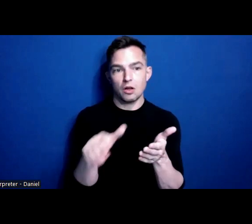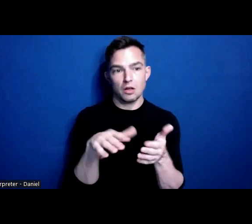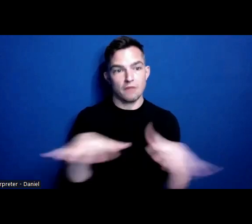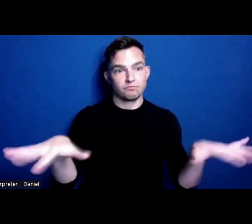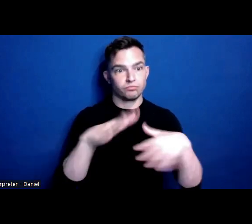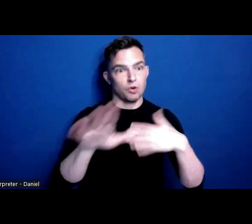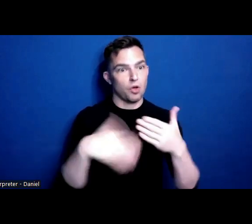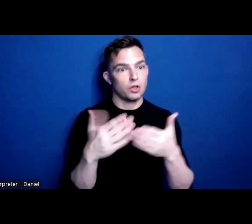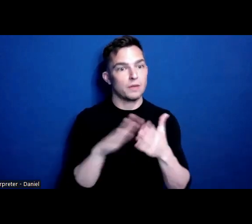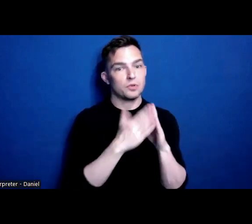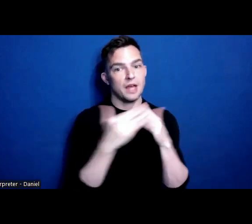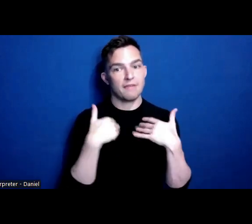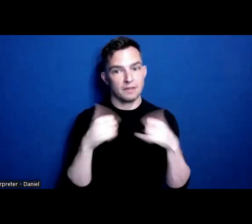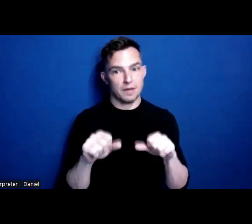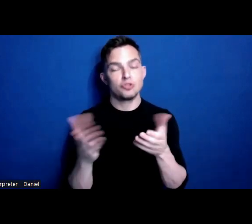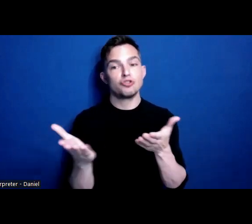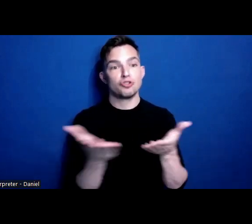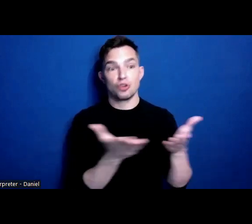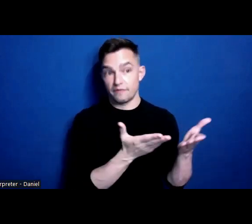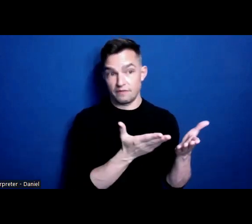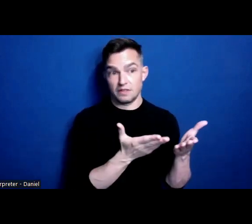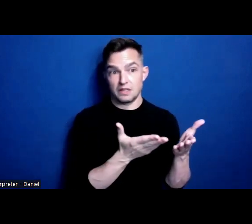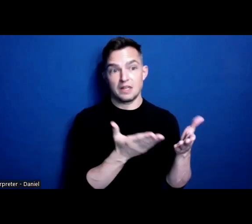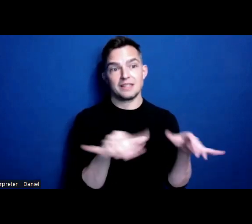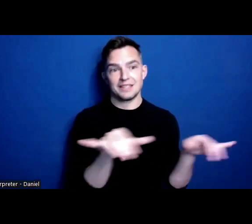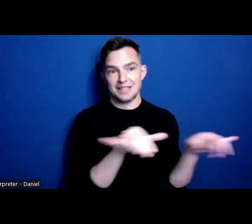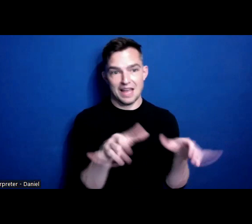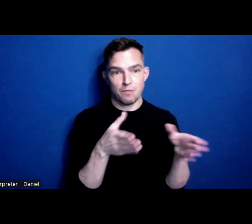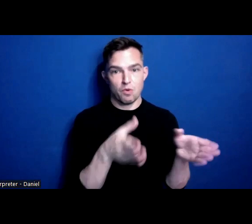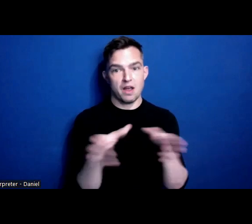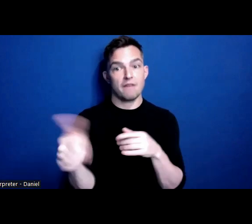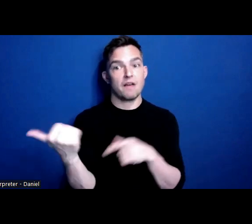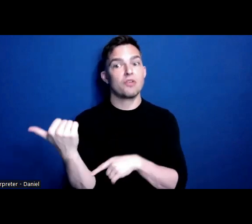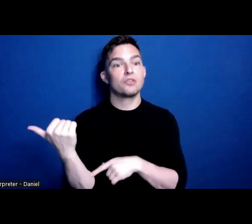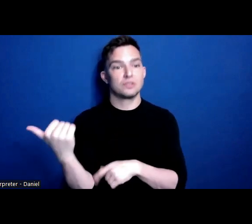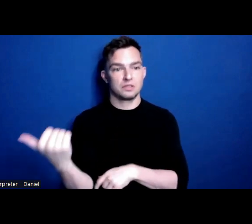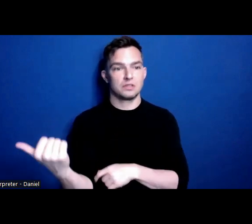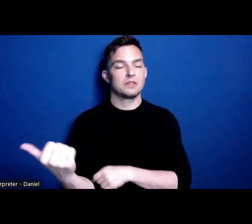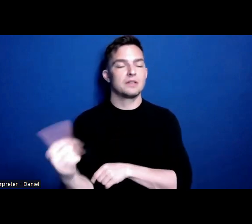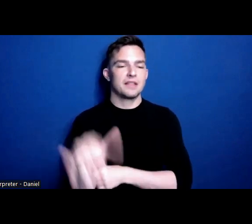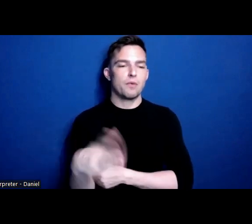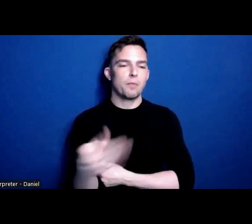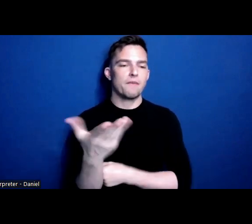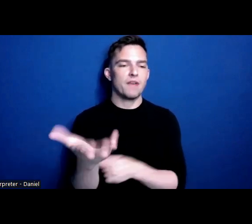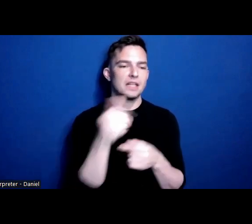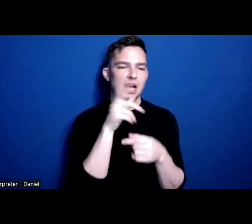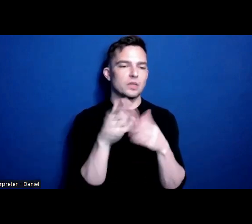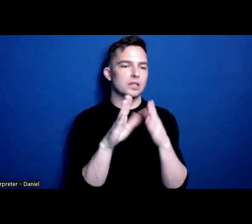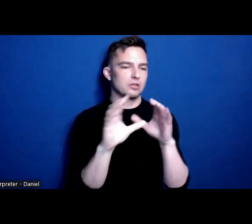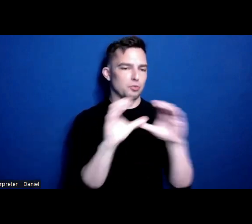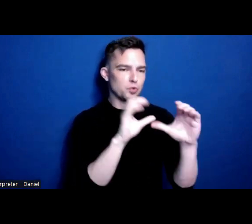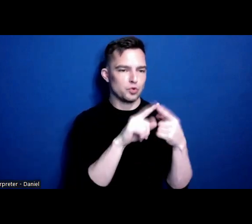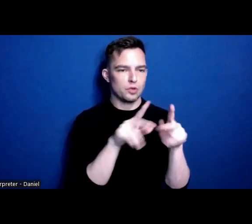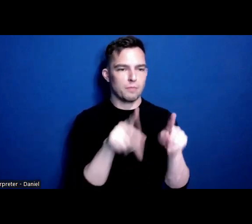the capacity to serve in the same way as others is going to really provide us not only communication to the